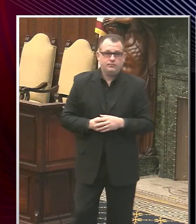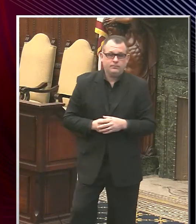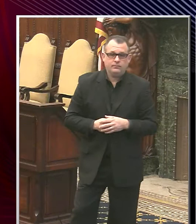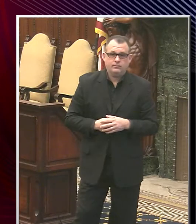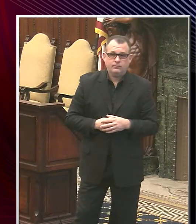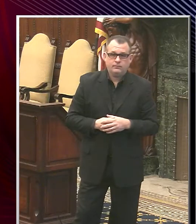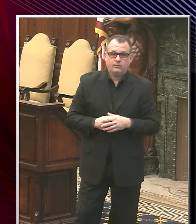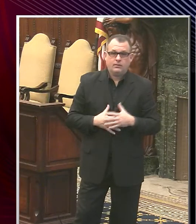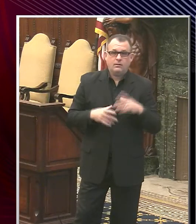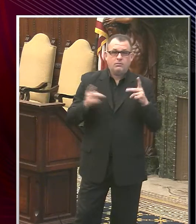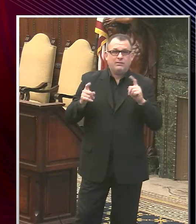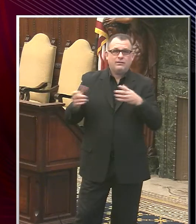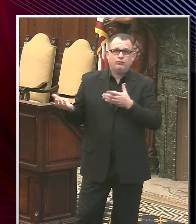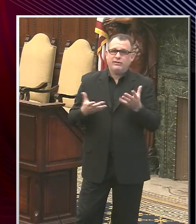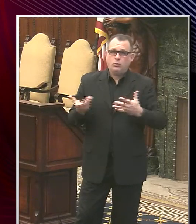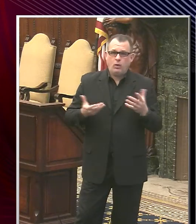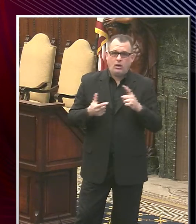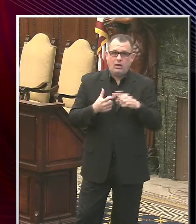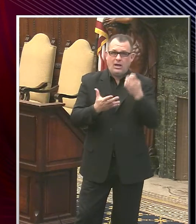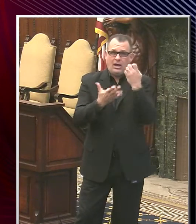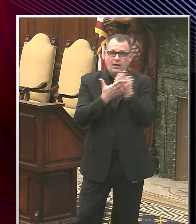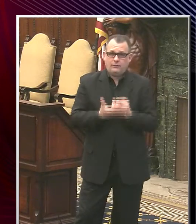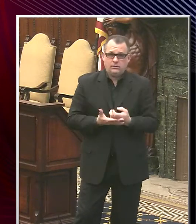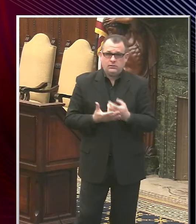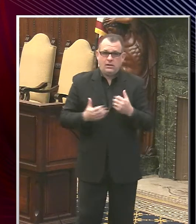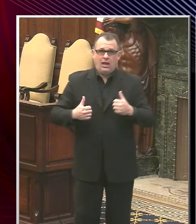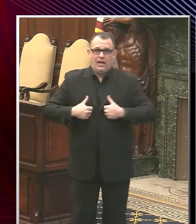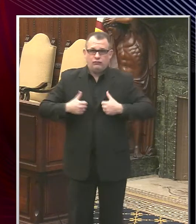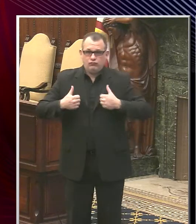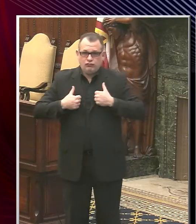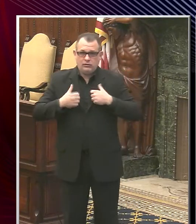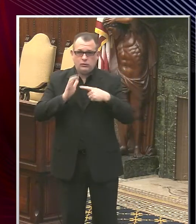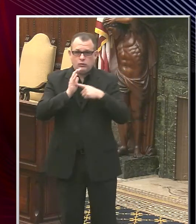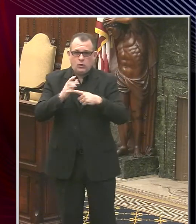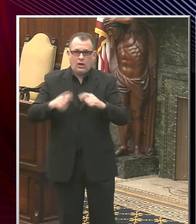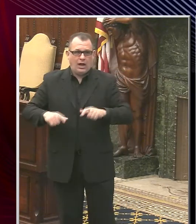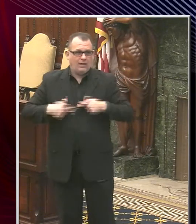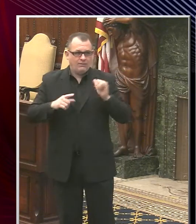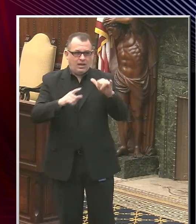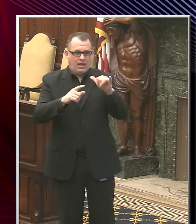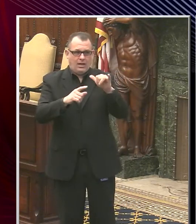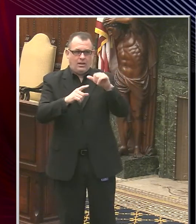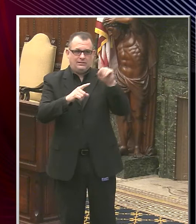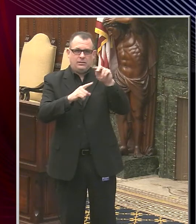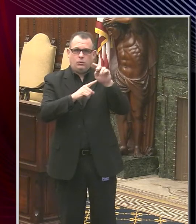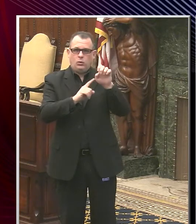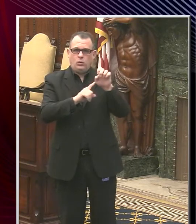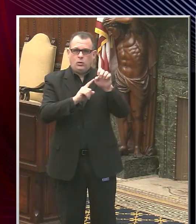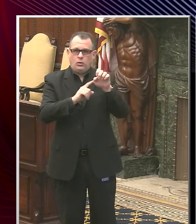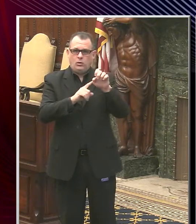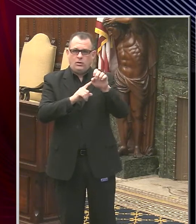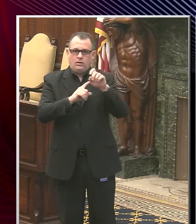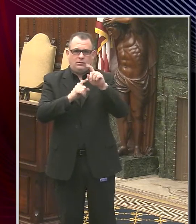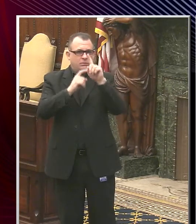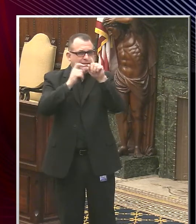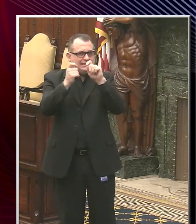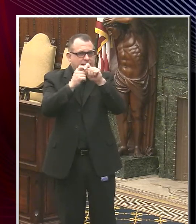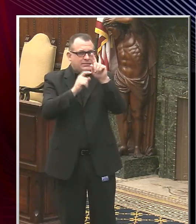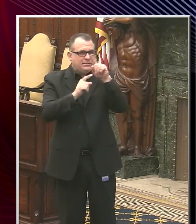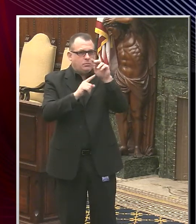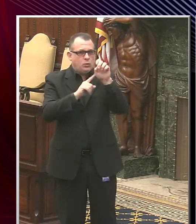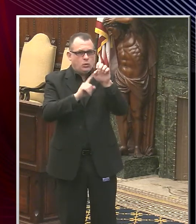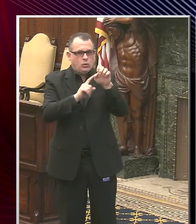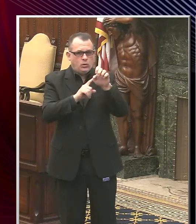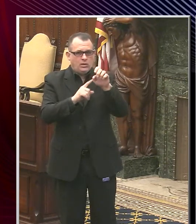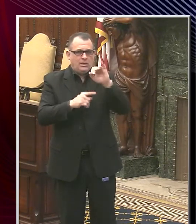People should bring evidence of their address to show that they do live in those targeted zip codes, like an ID or a bill or